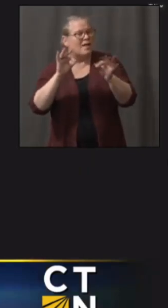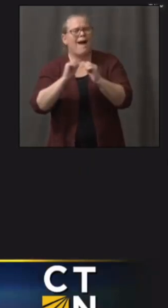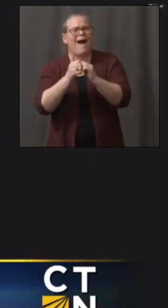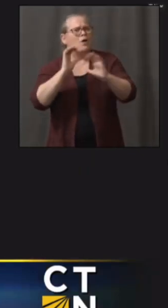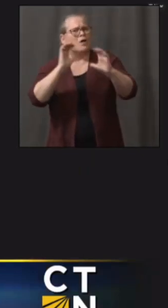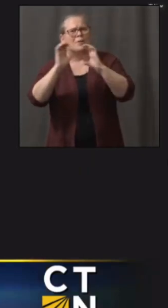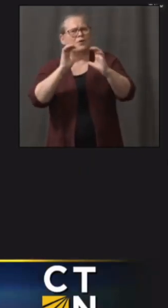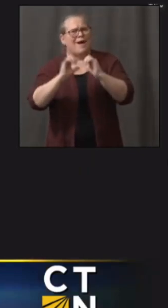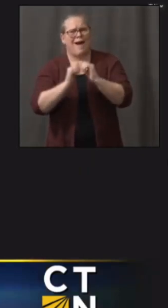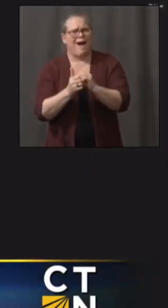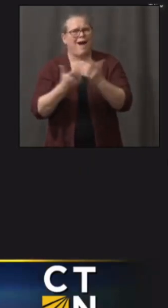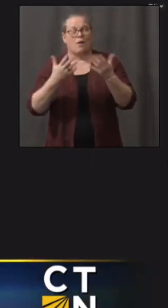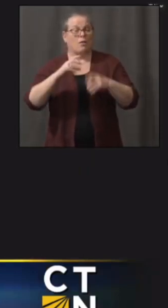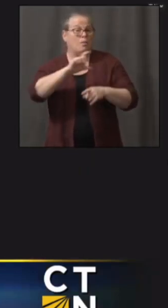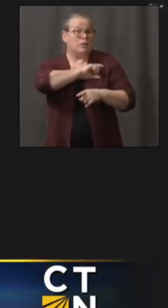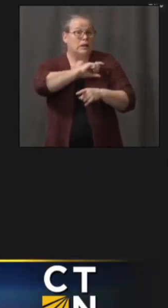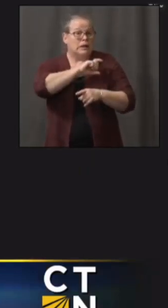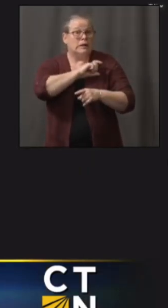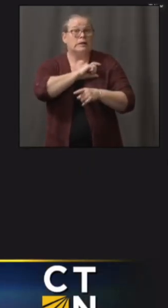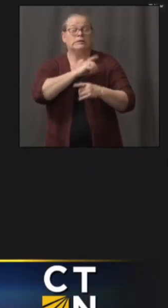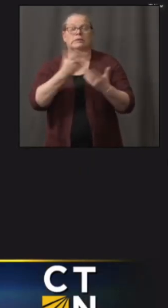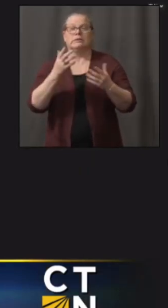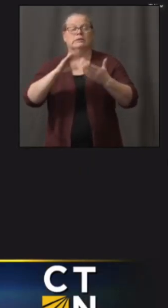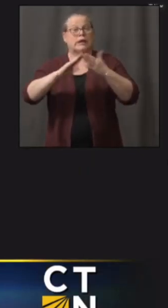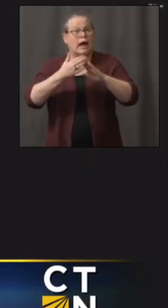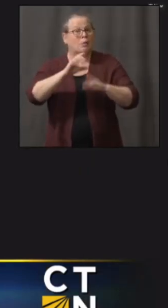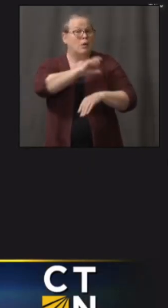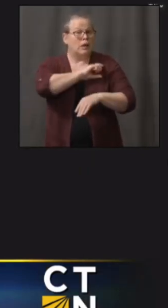departments, local police departments?